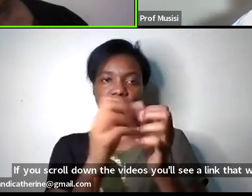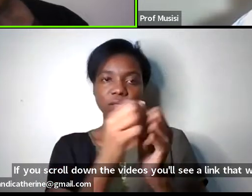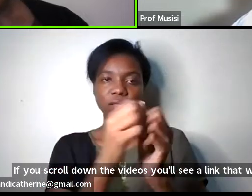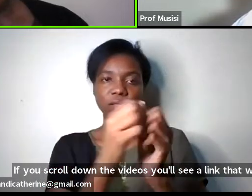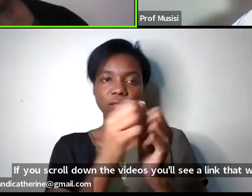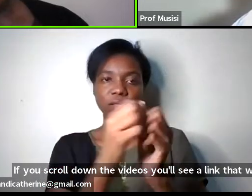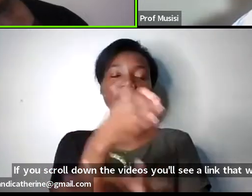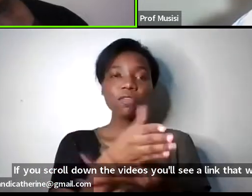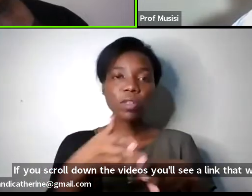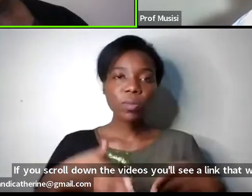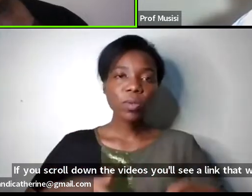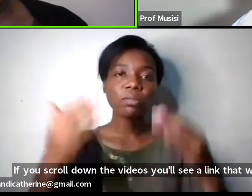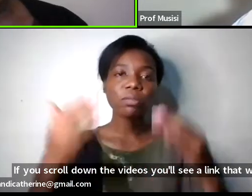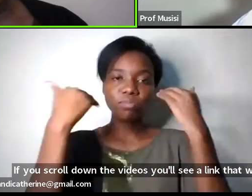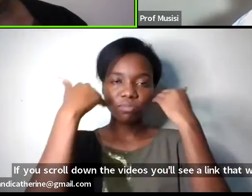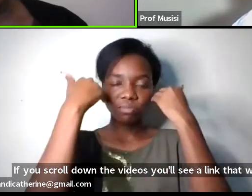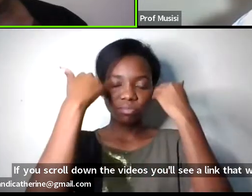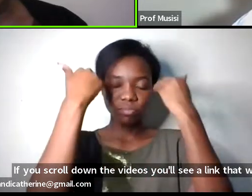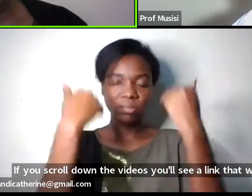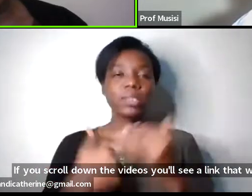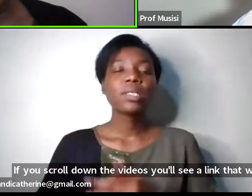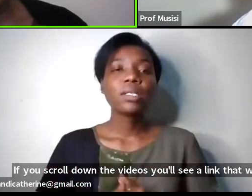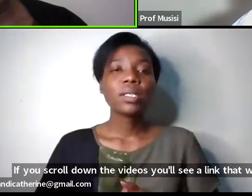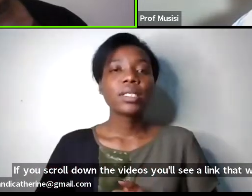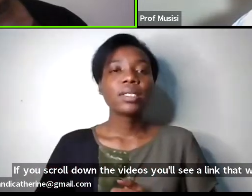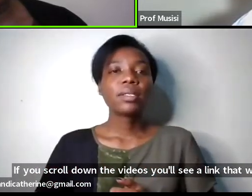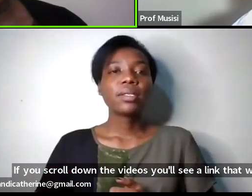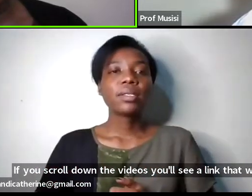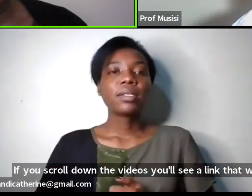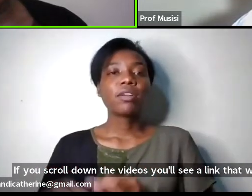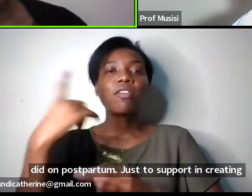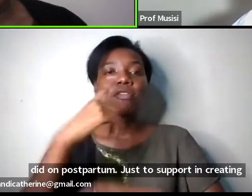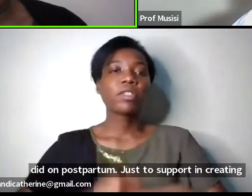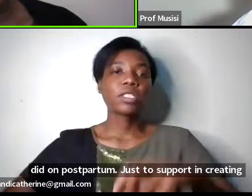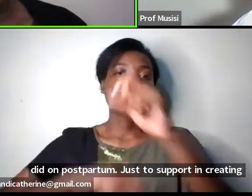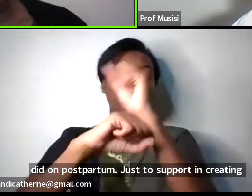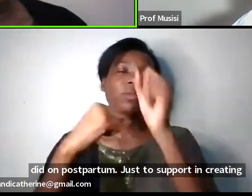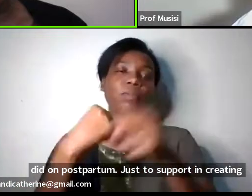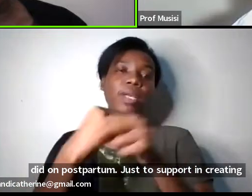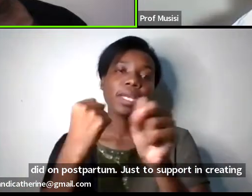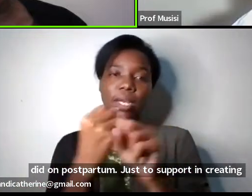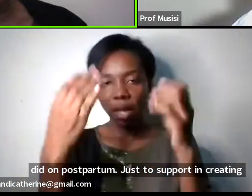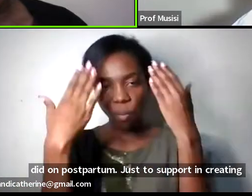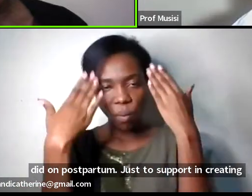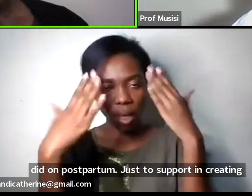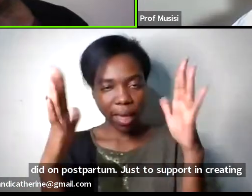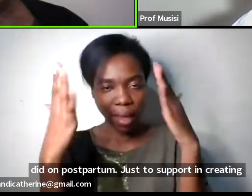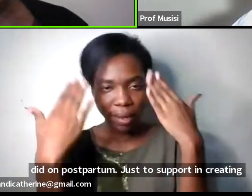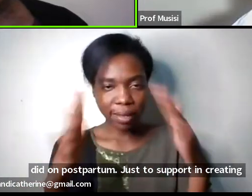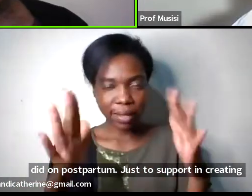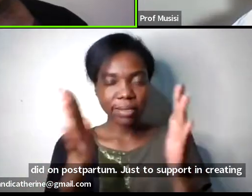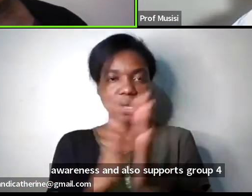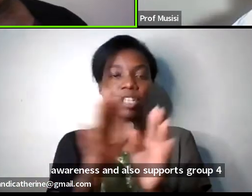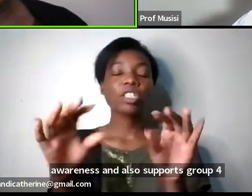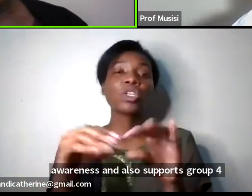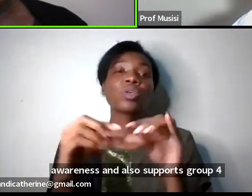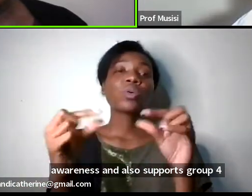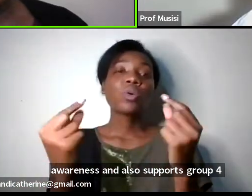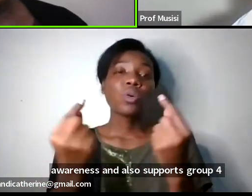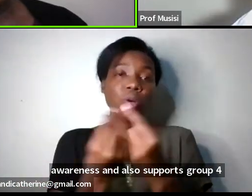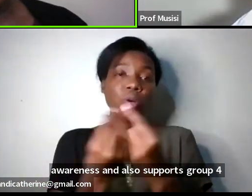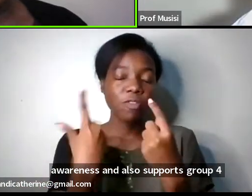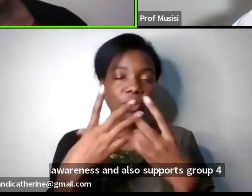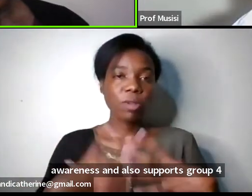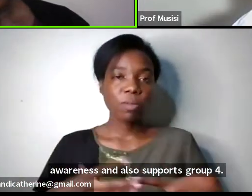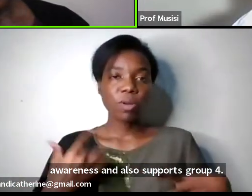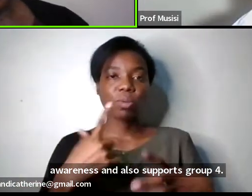depression, just to support in creating awareness and also support group for those who suffer